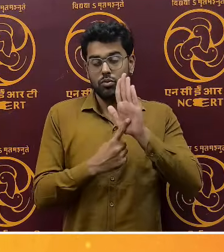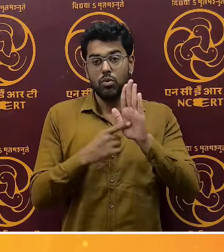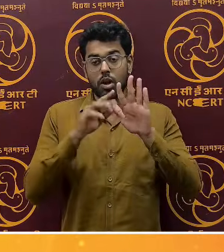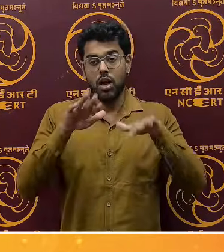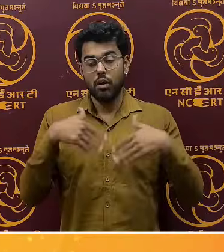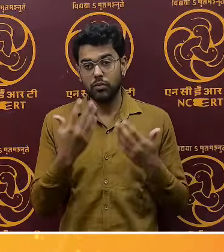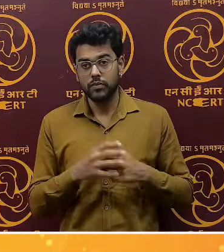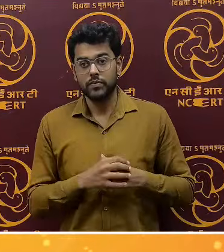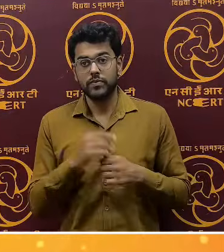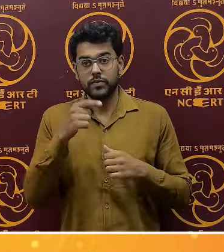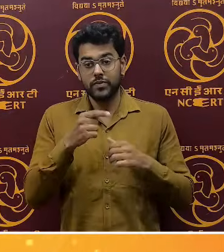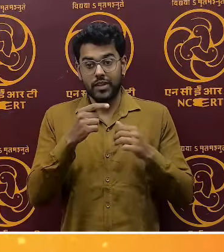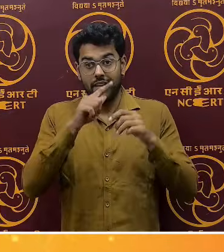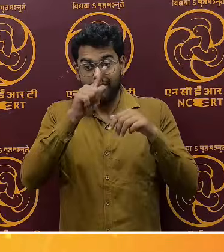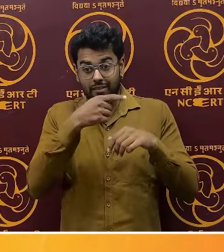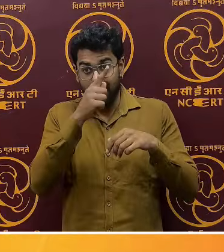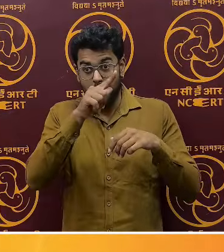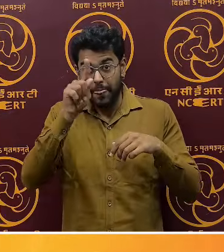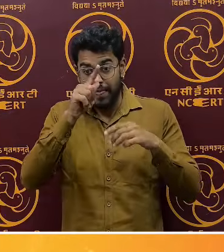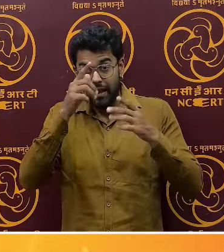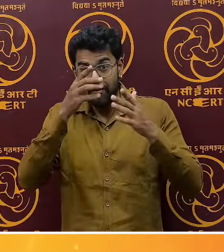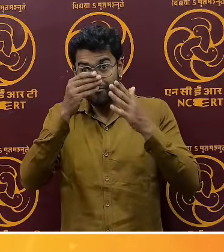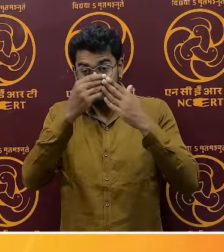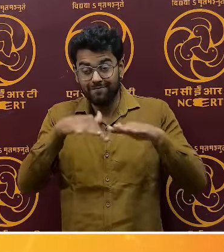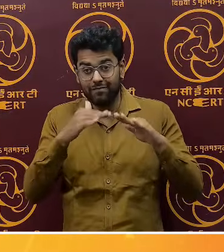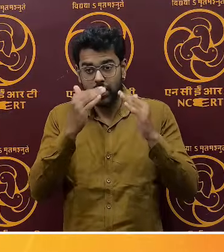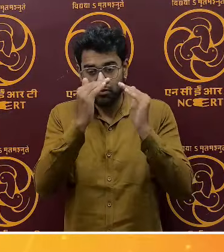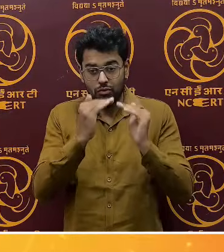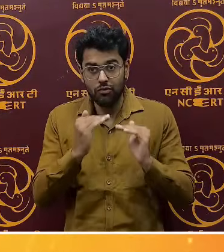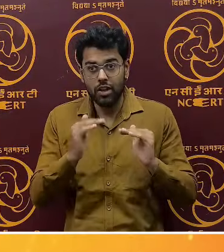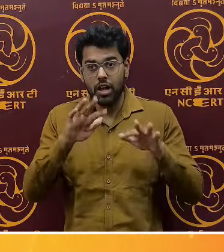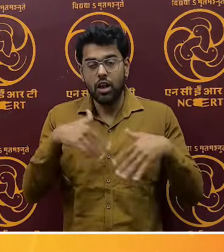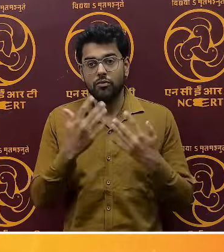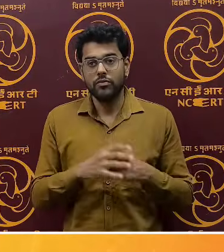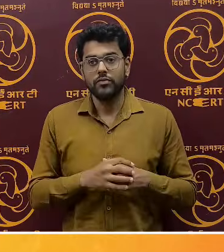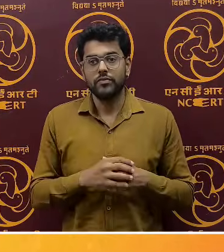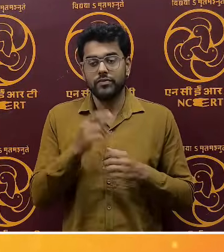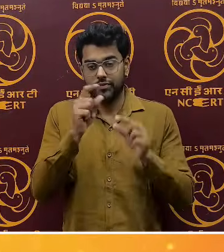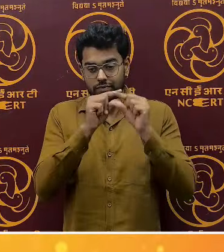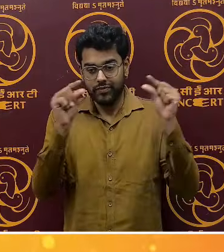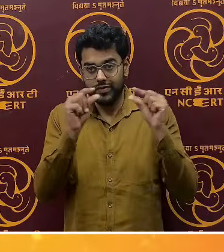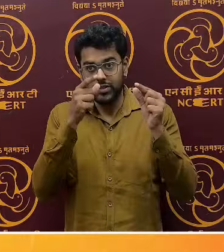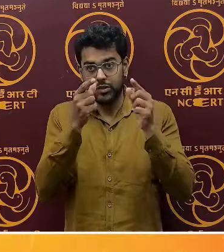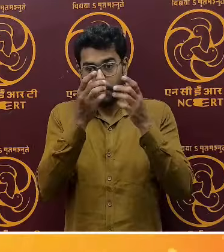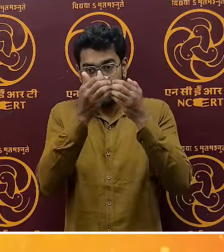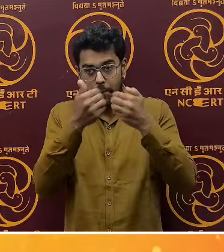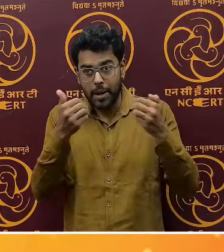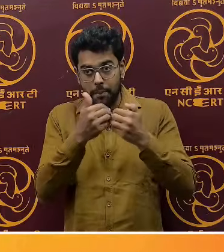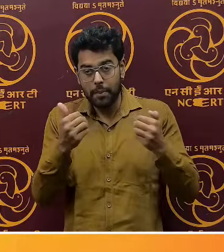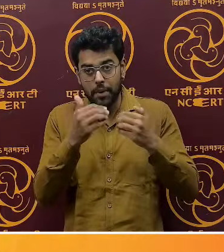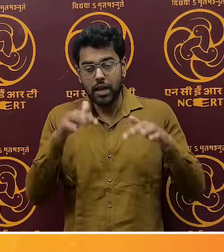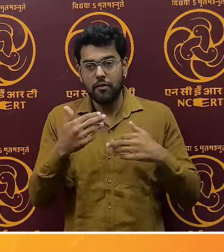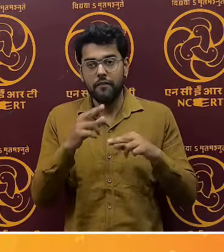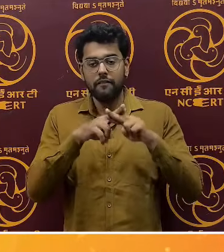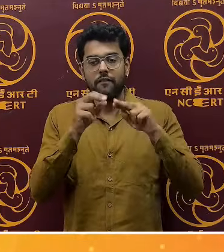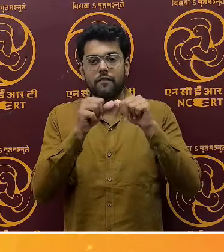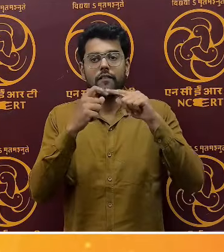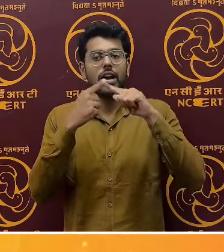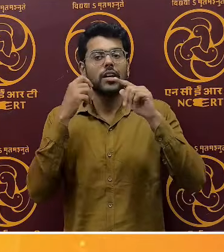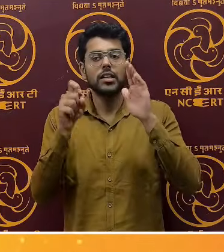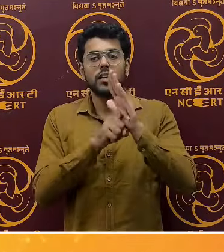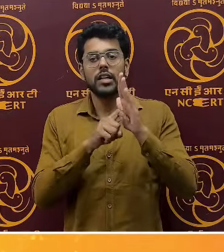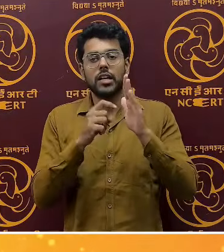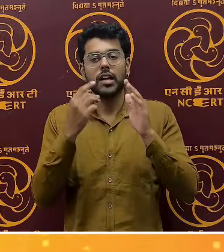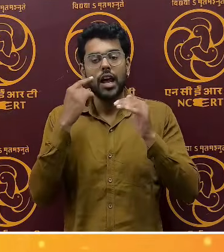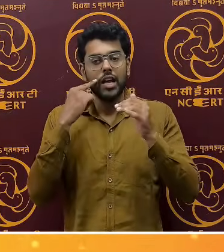how to factorize. Now factorize, actually we are going to factorize this polynomial. What is factorization? You